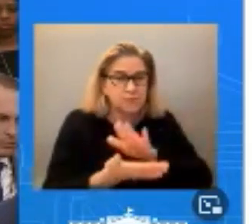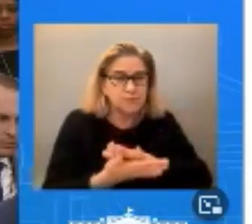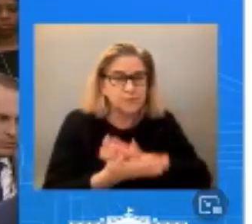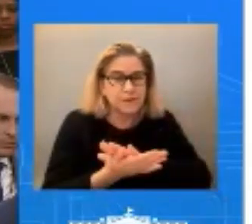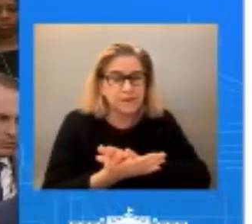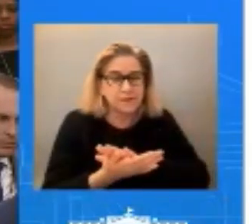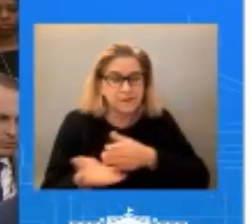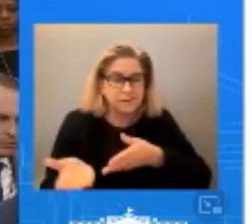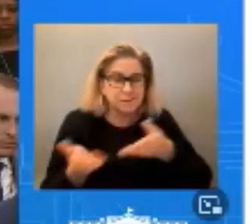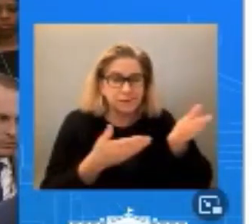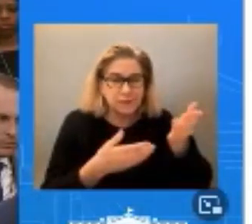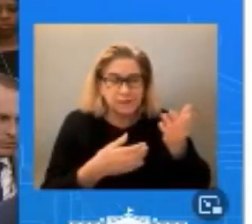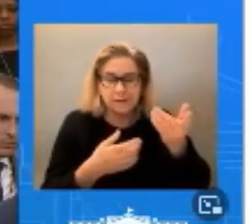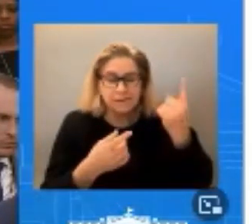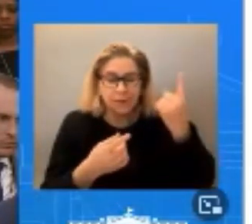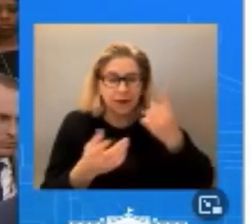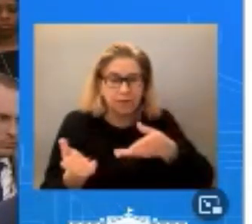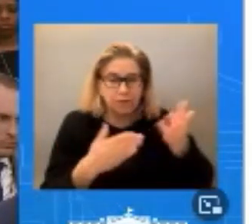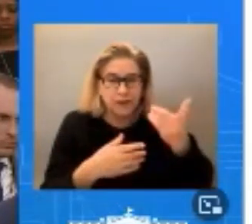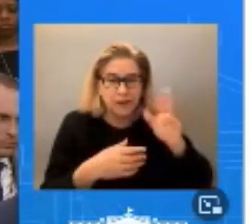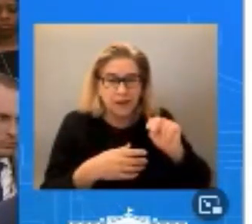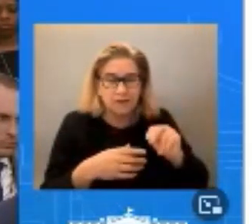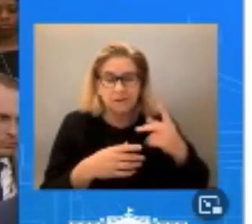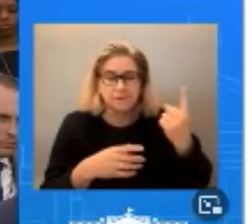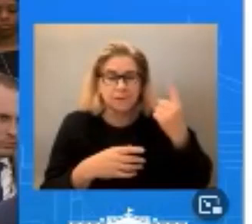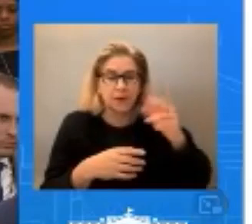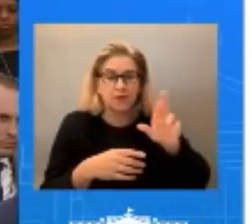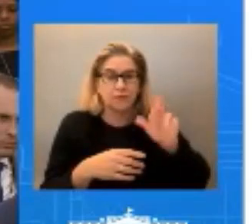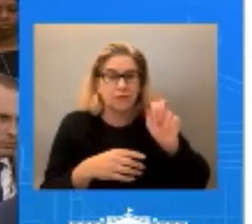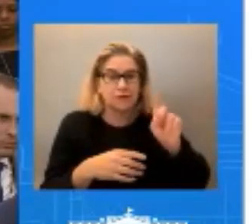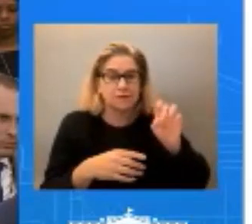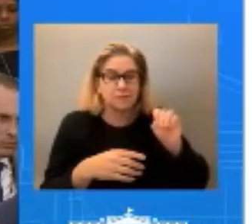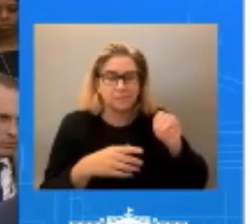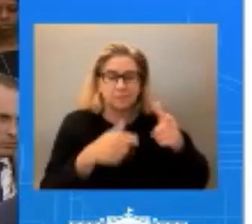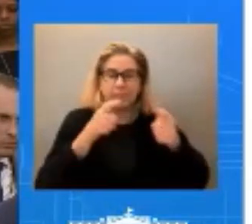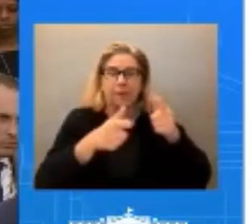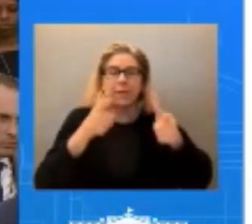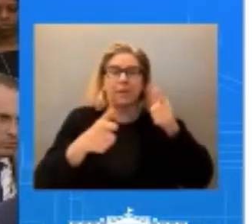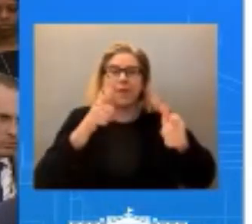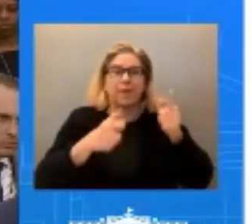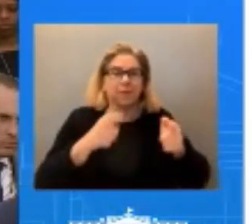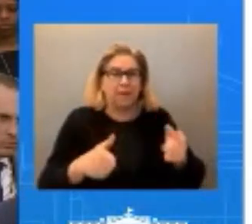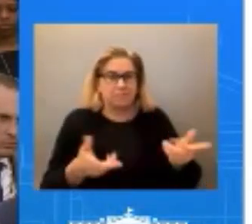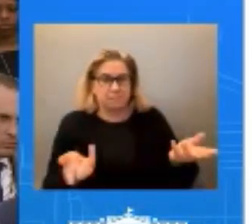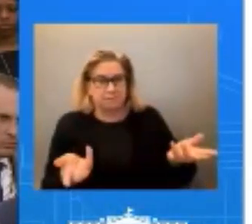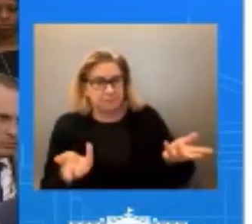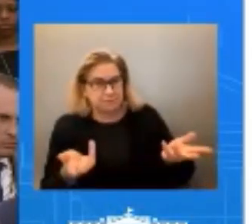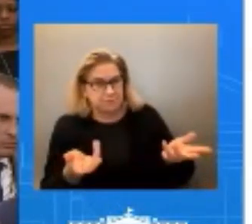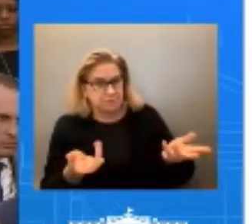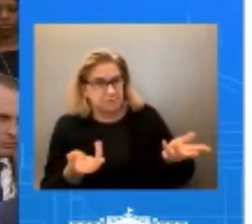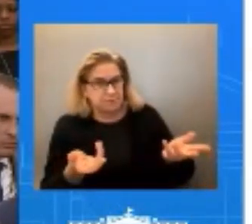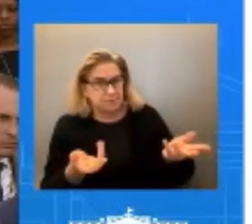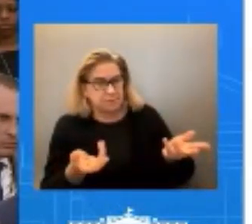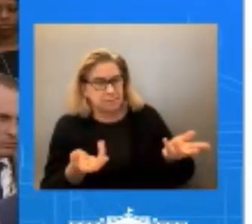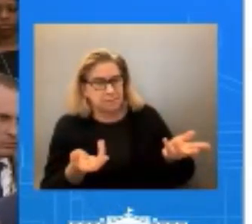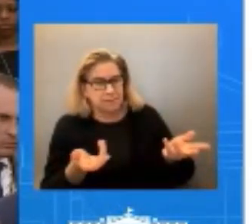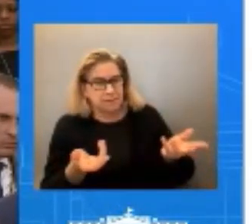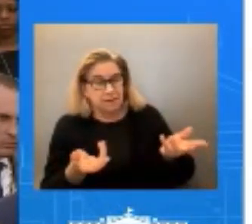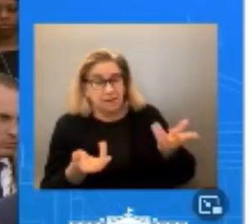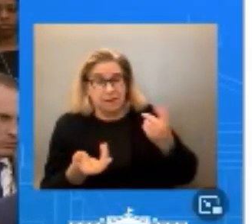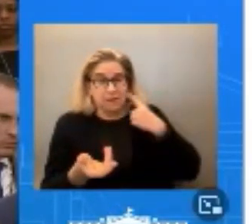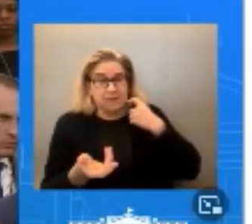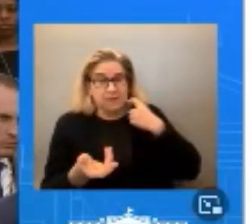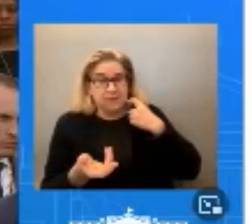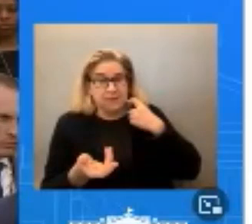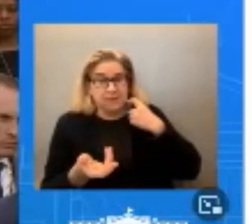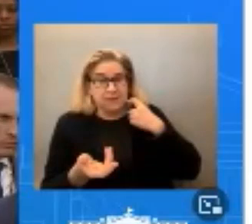place, we get shot. This is very, very scary, and this is a problem. And we saw recently people also dying by gun. What can